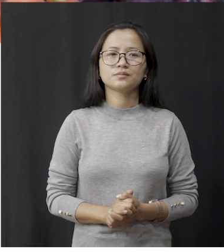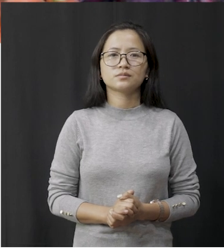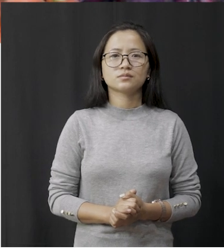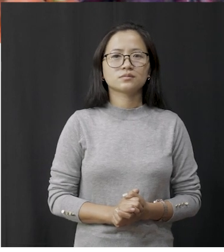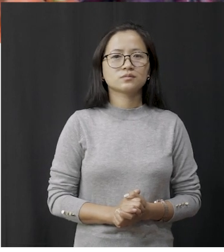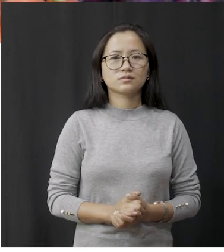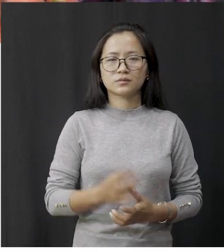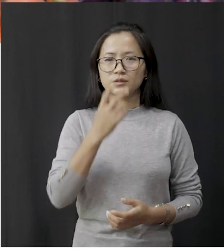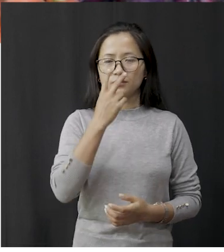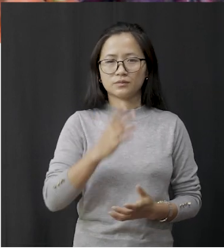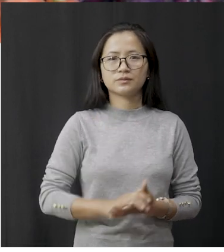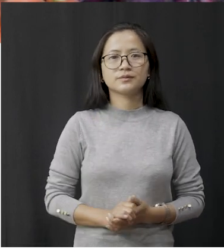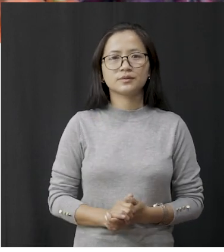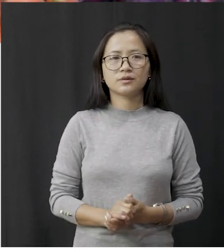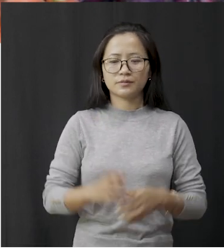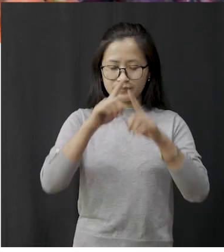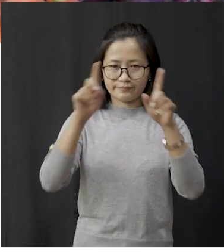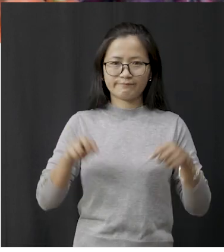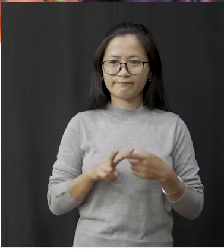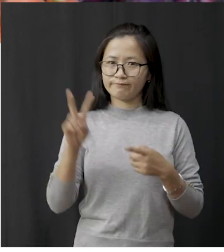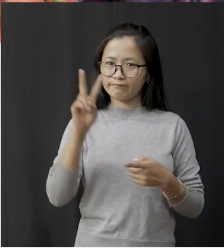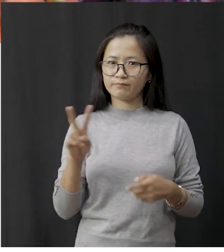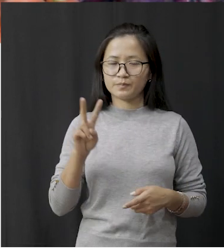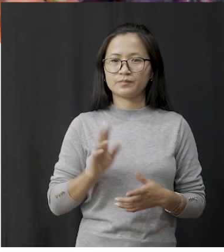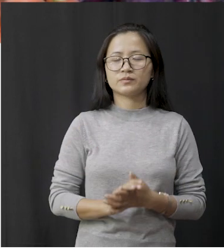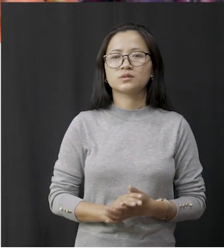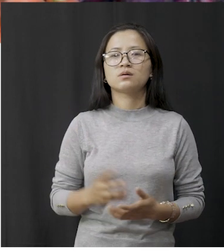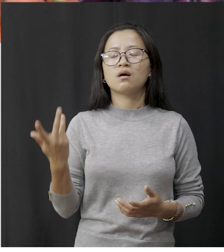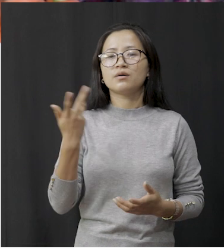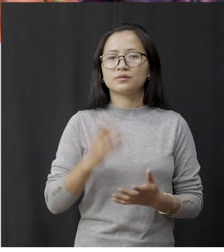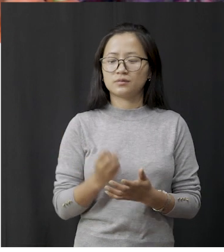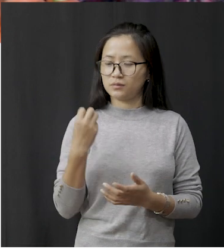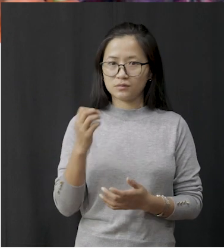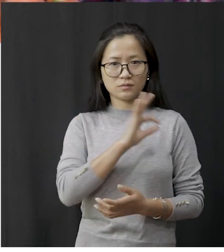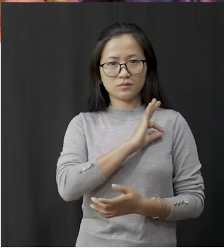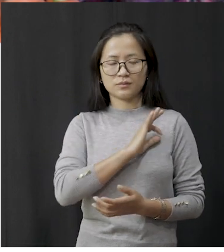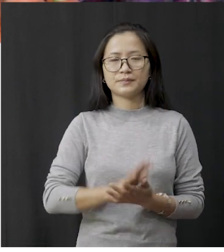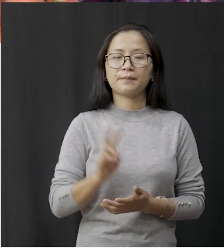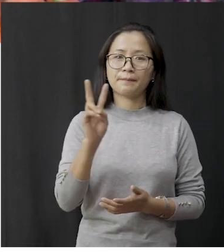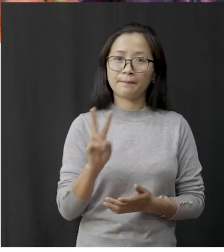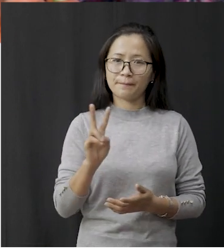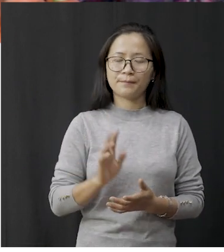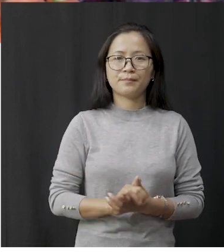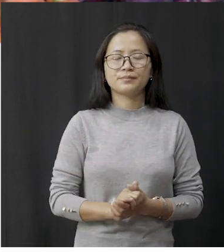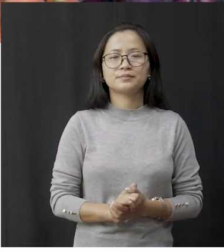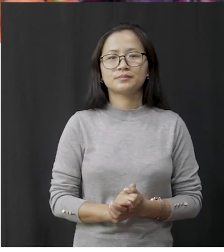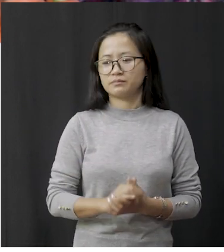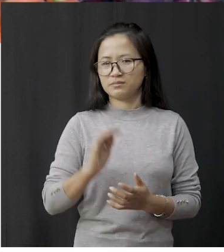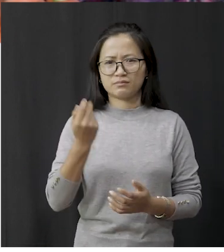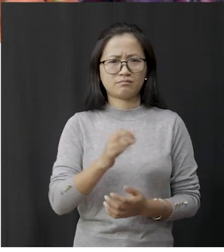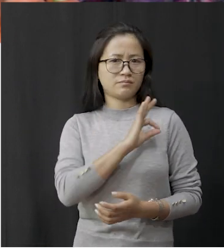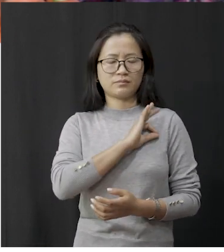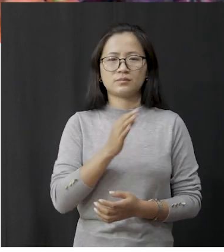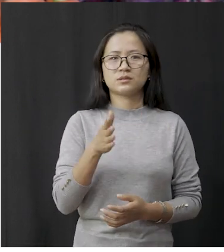Okay, so students, here we can see vegetables. So how many of you like vegetables? Now, some of you don't like vegetables,